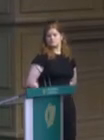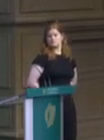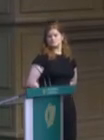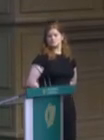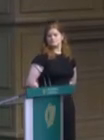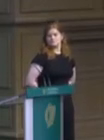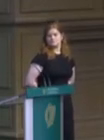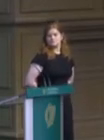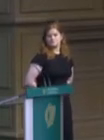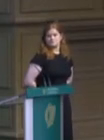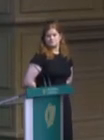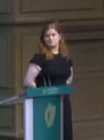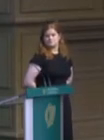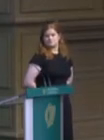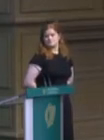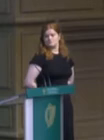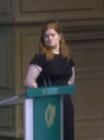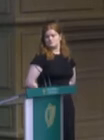okay